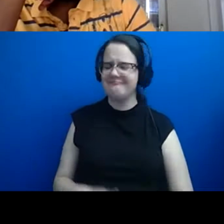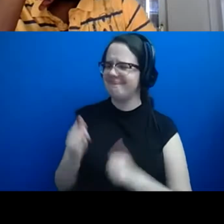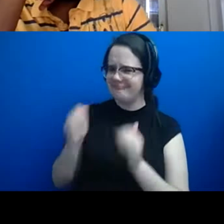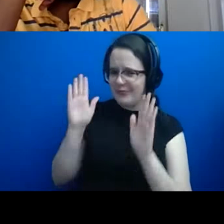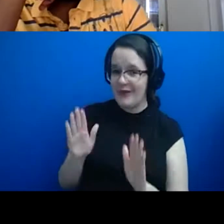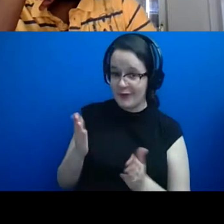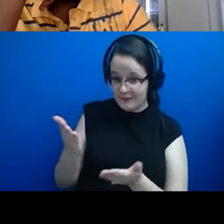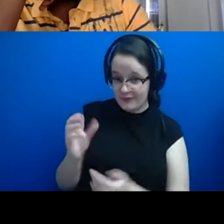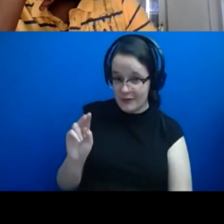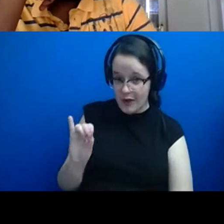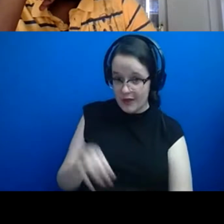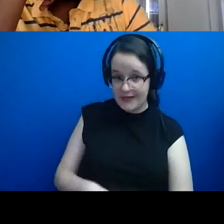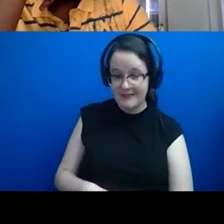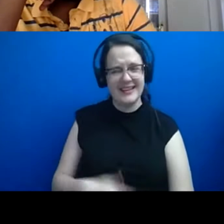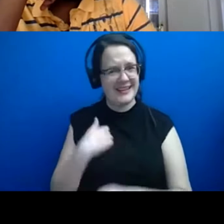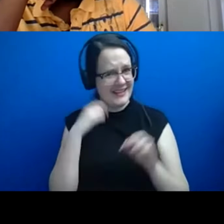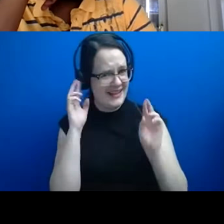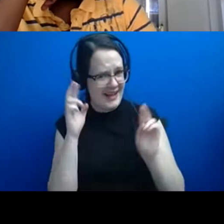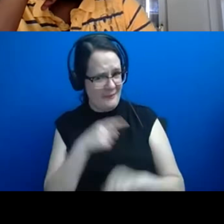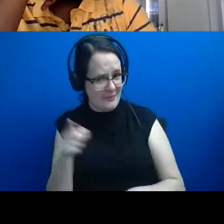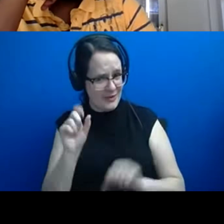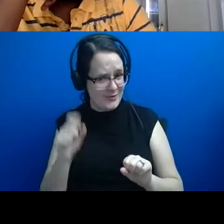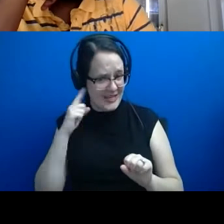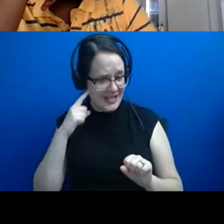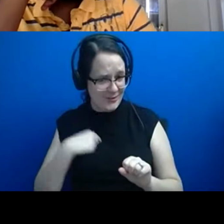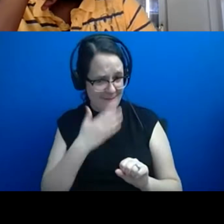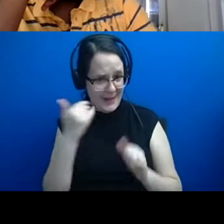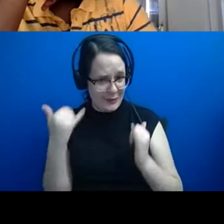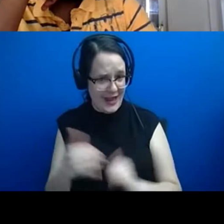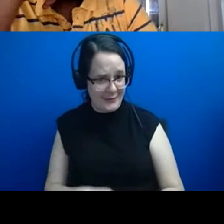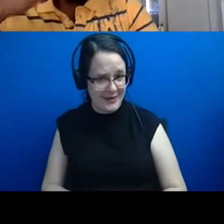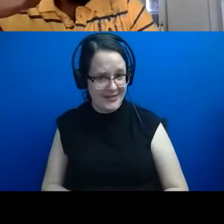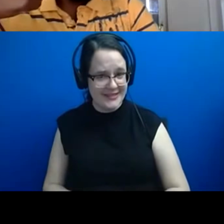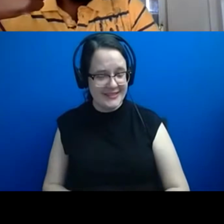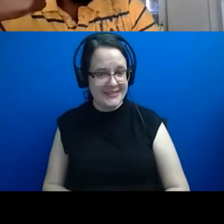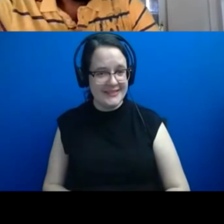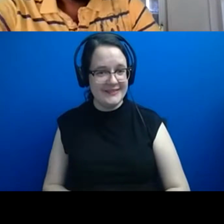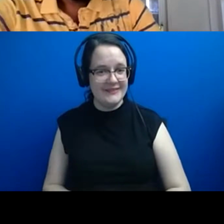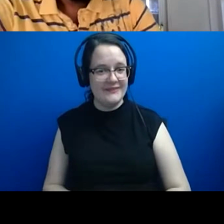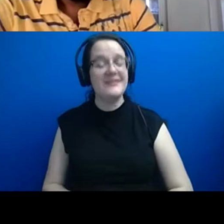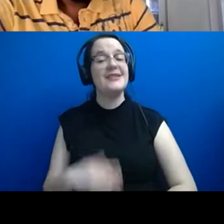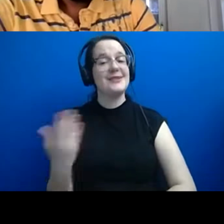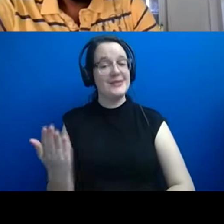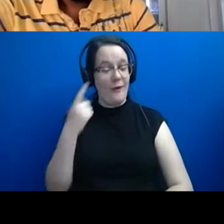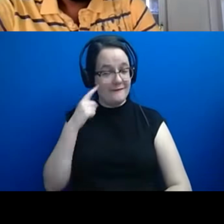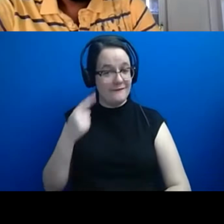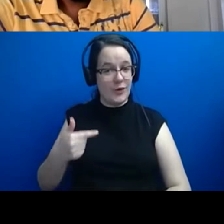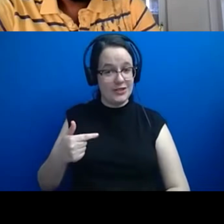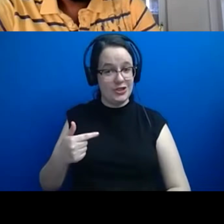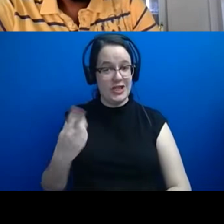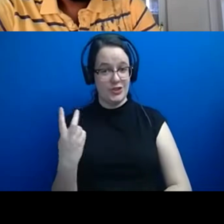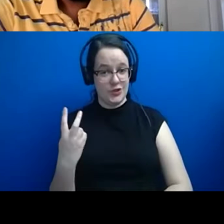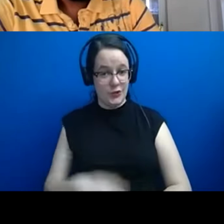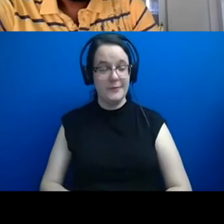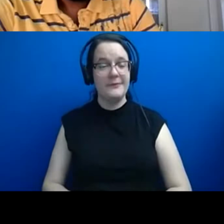I'm hoping that you all can hear me better now. So for G2, we